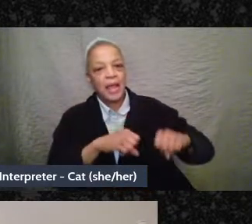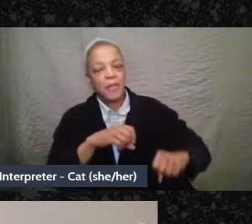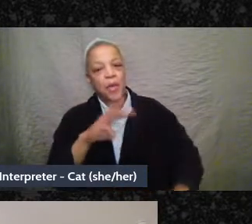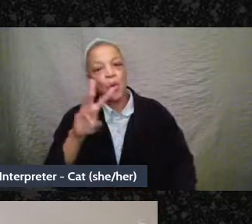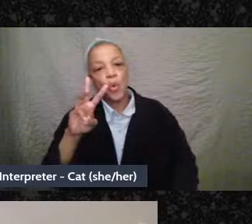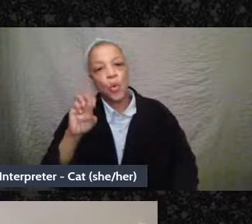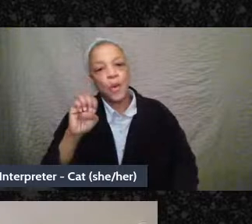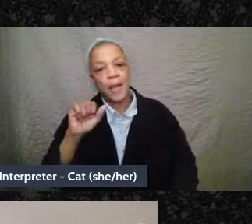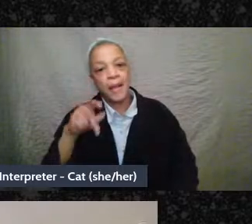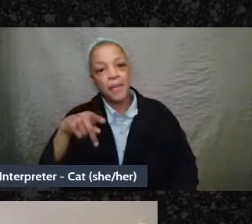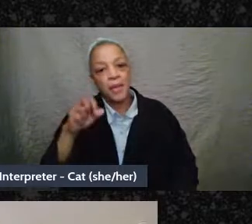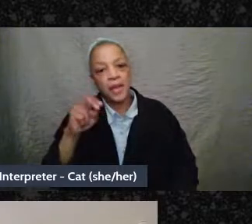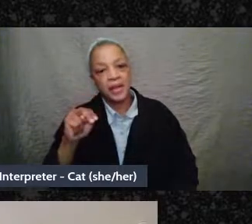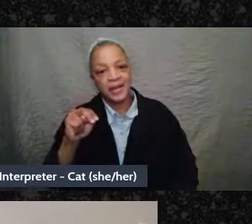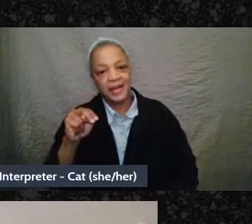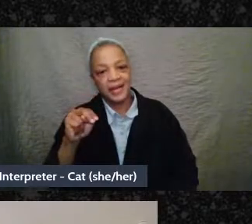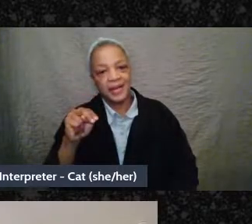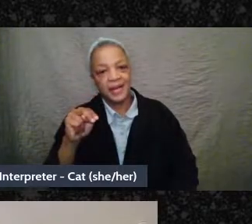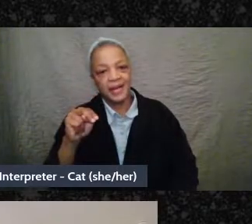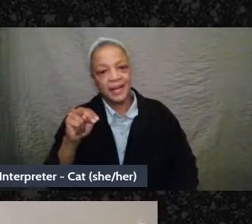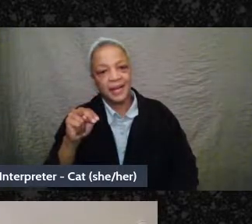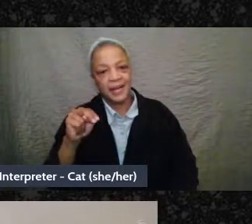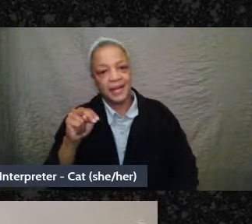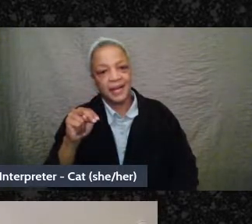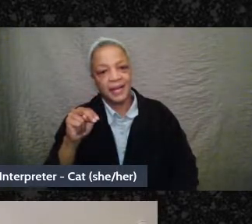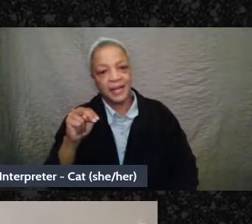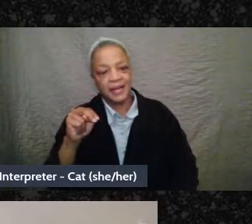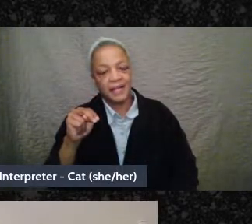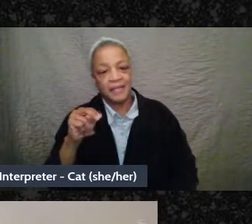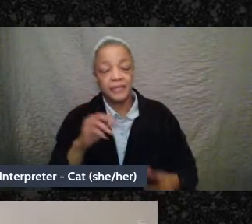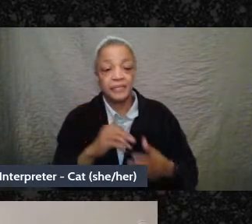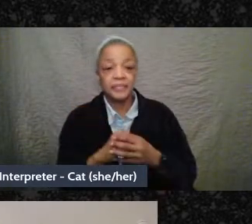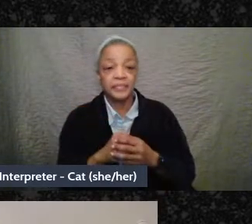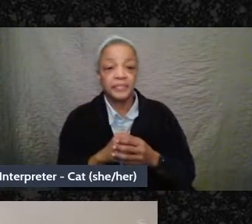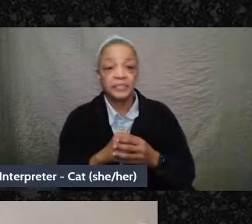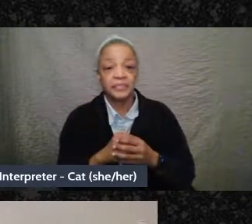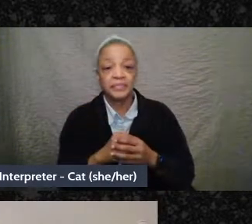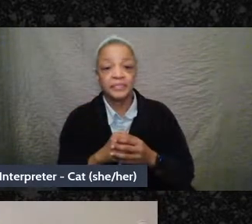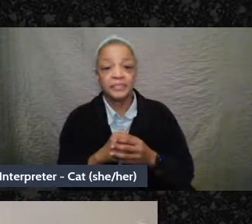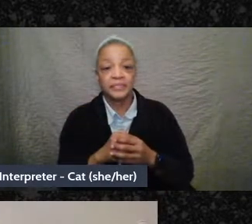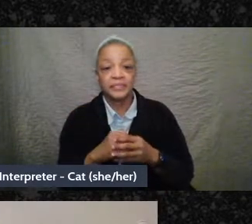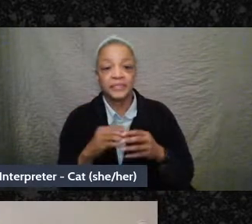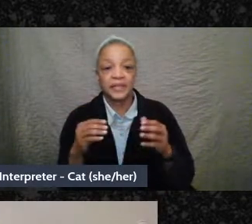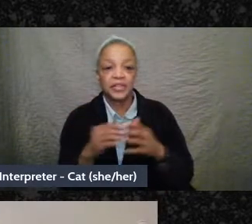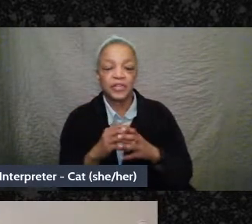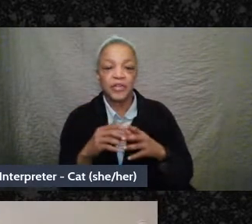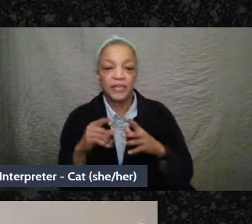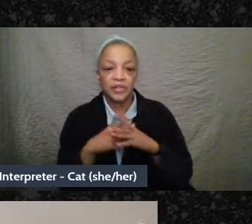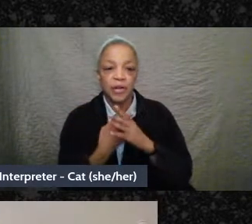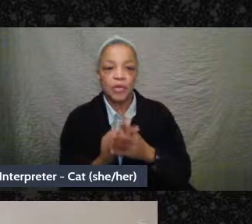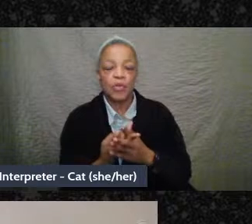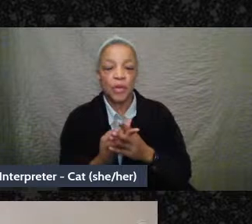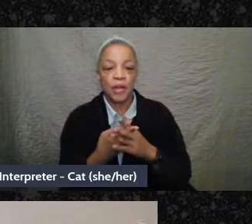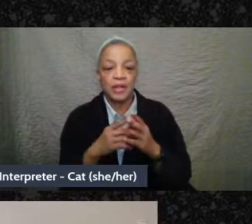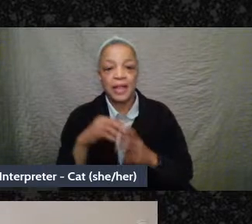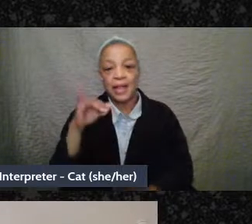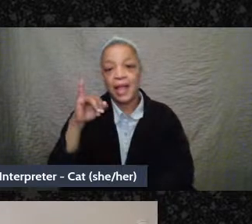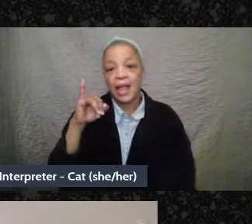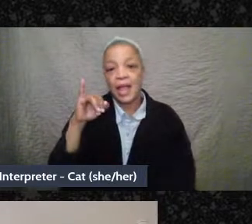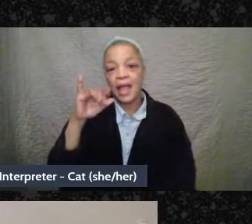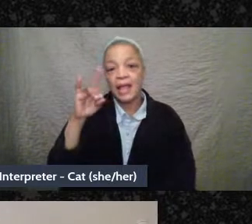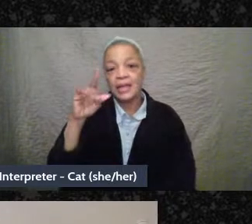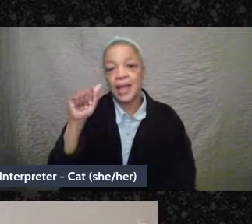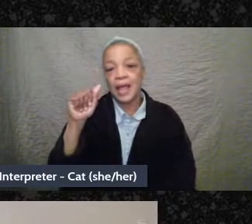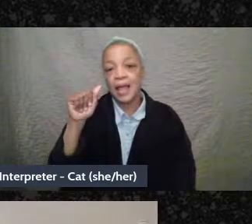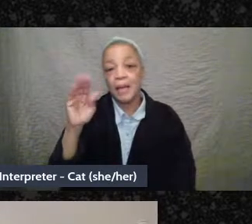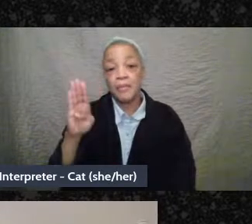vengeance. And they've come out with, this wave. And as Ida B. Wells said, she